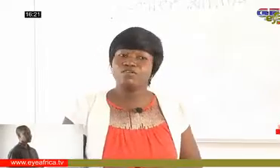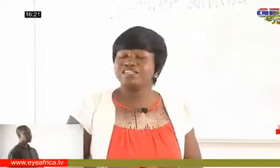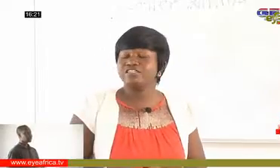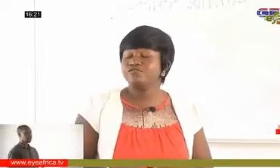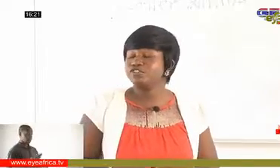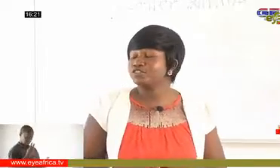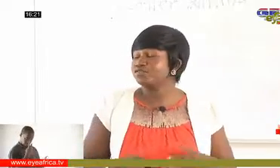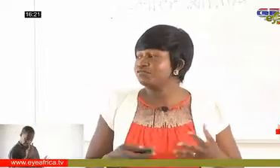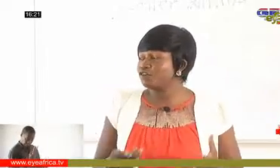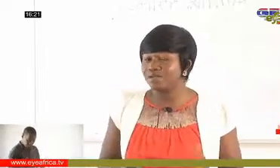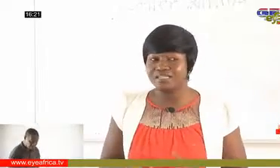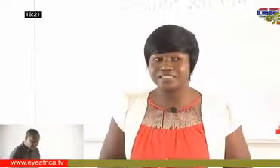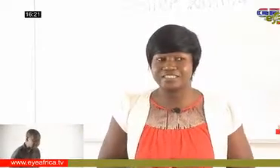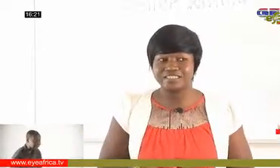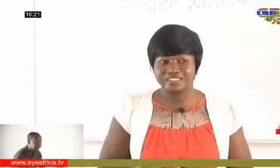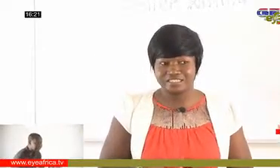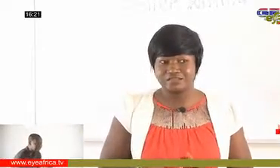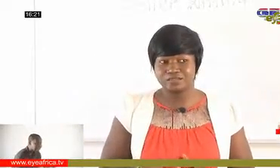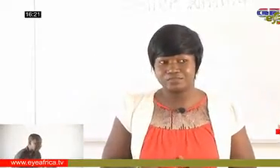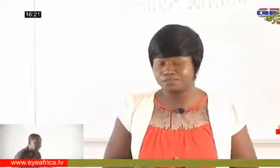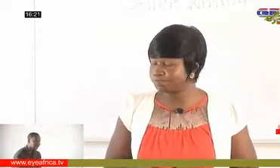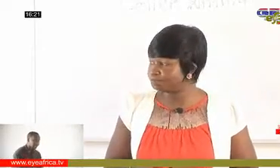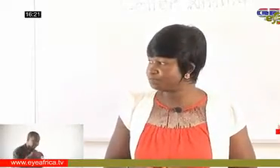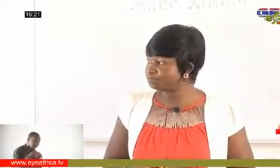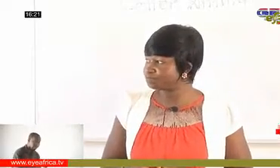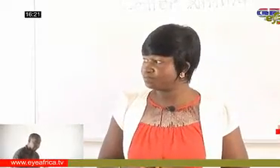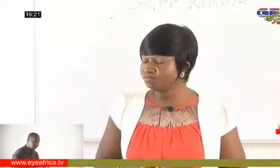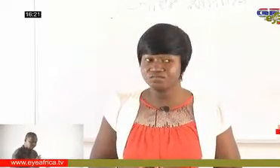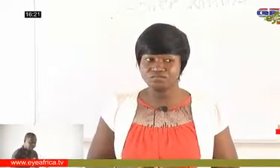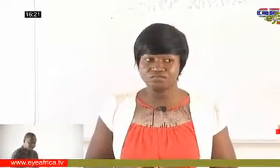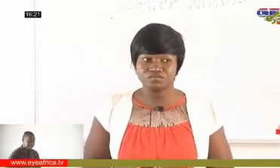We now look at the features of informal letters in details.